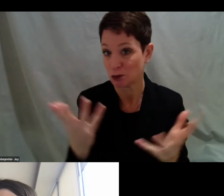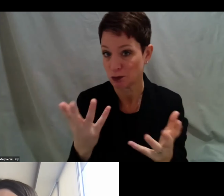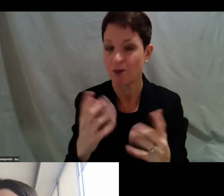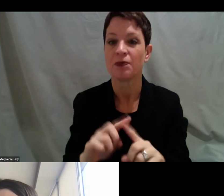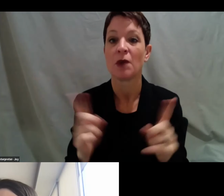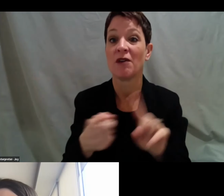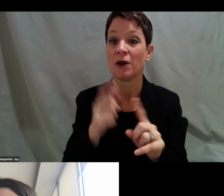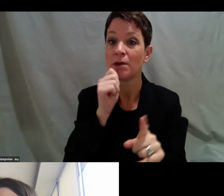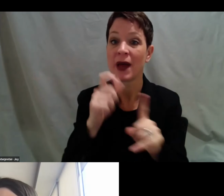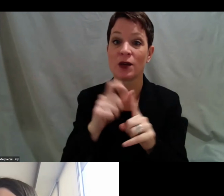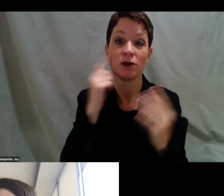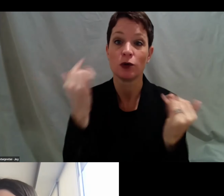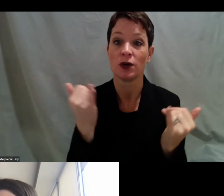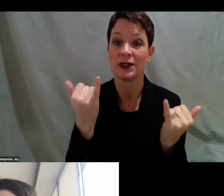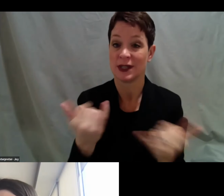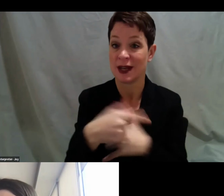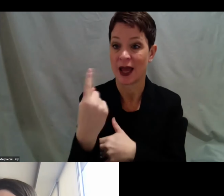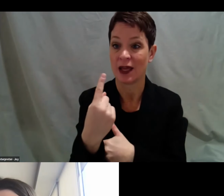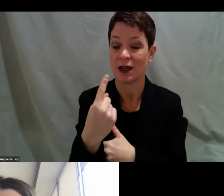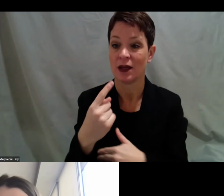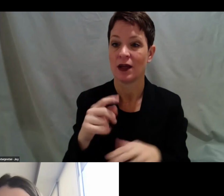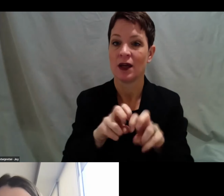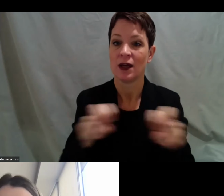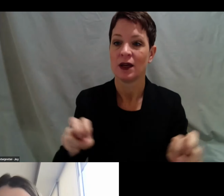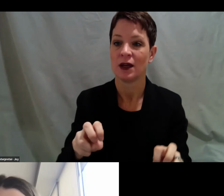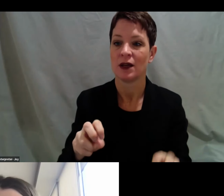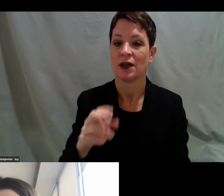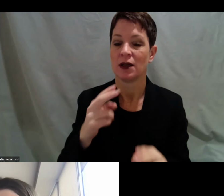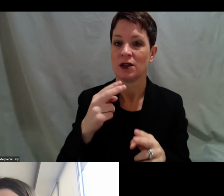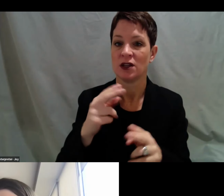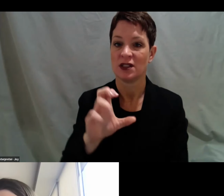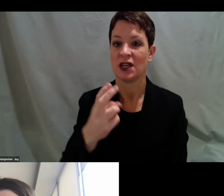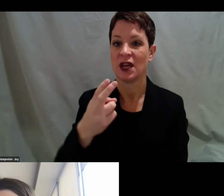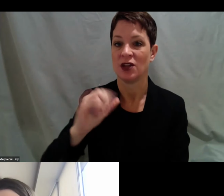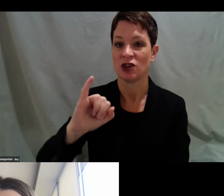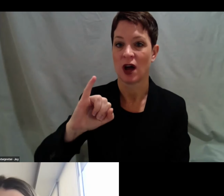password for this panel is CHIP,